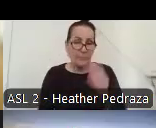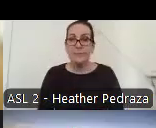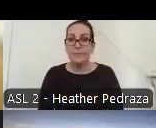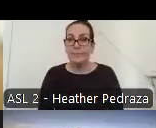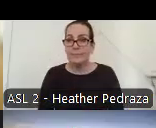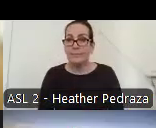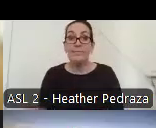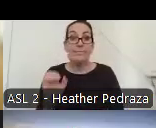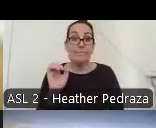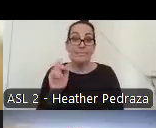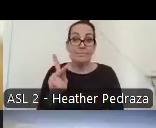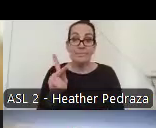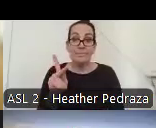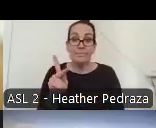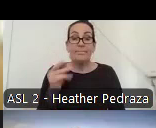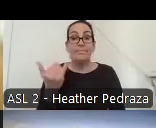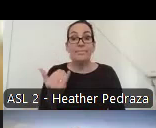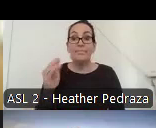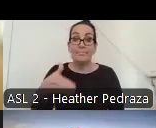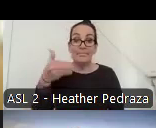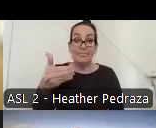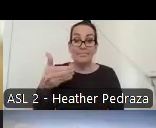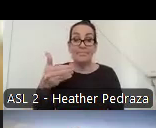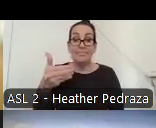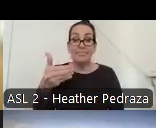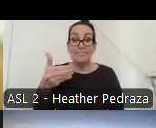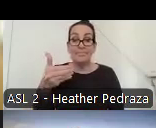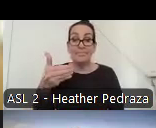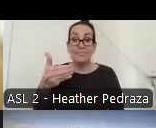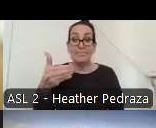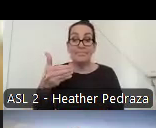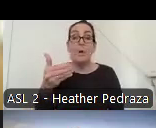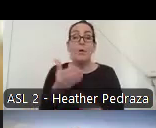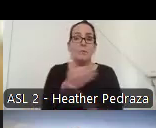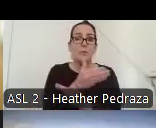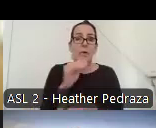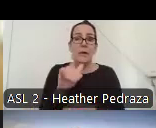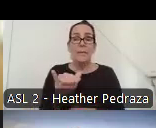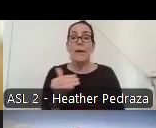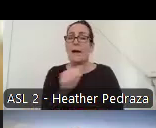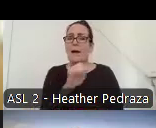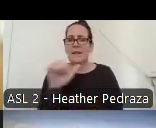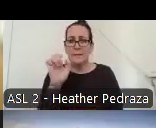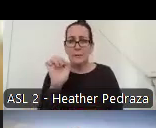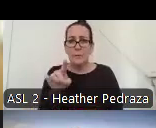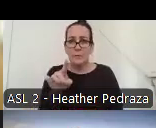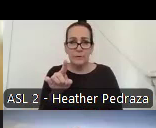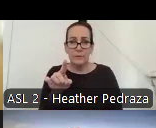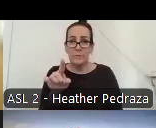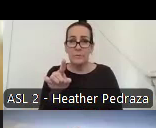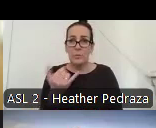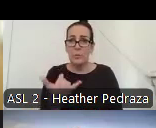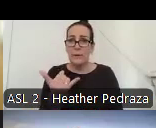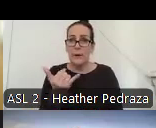All right, so up next, I have the pleasure of, well, before that, any questions right